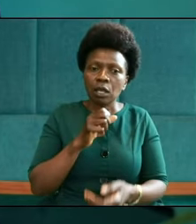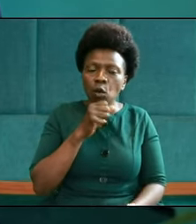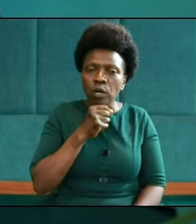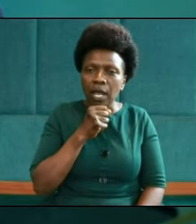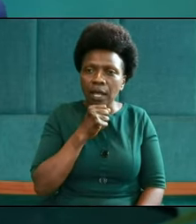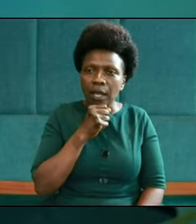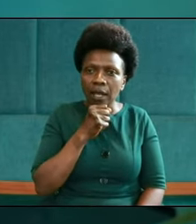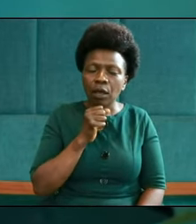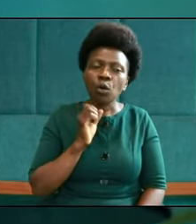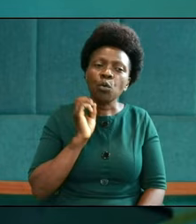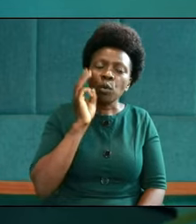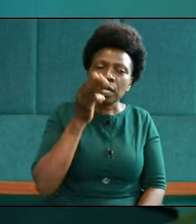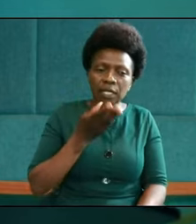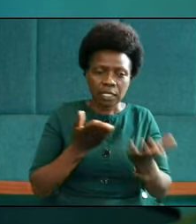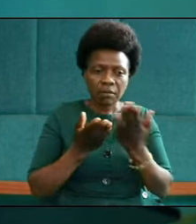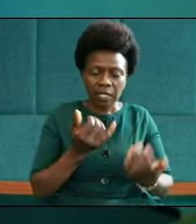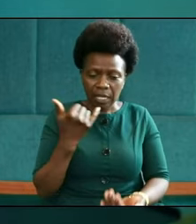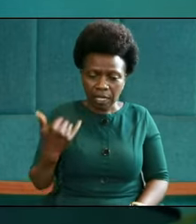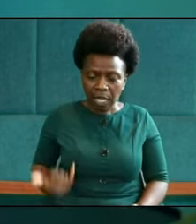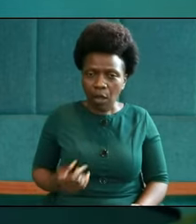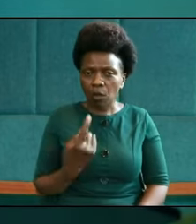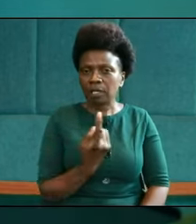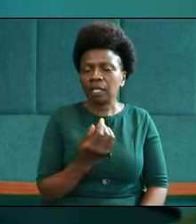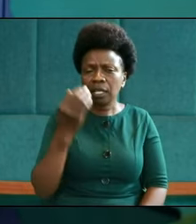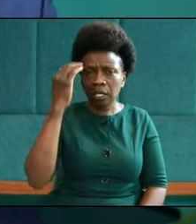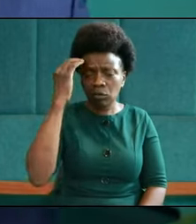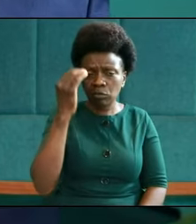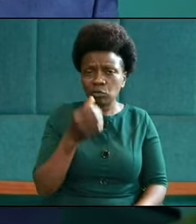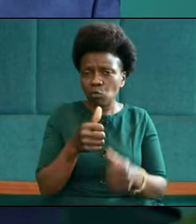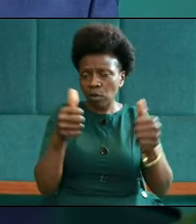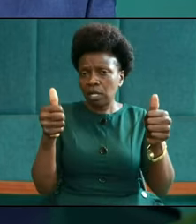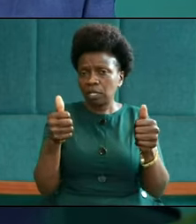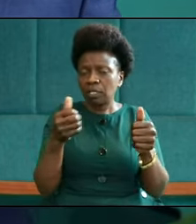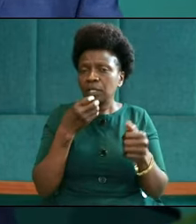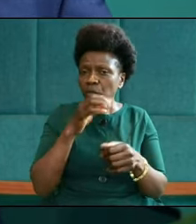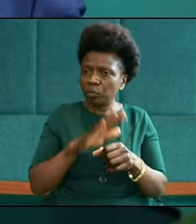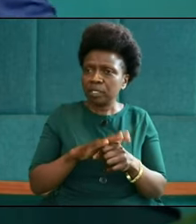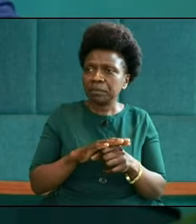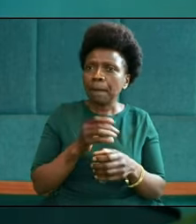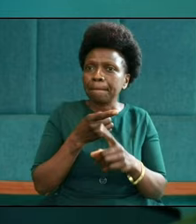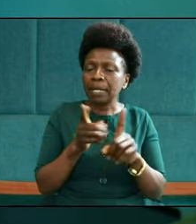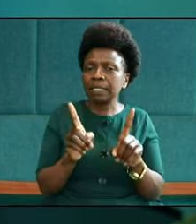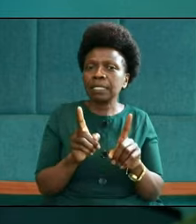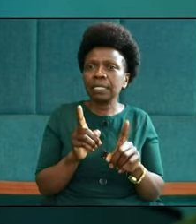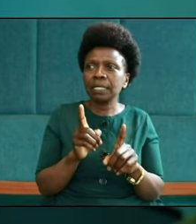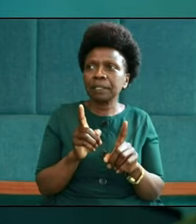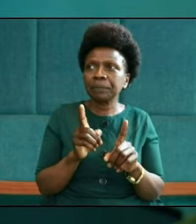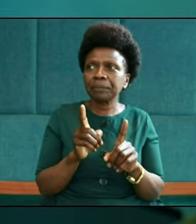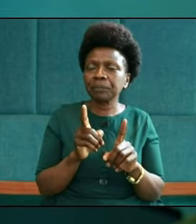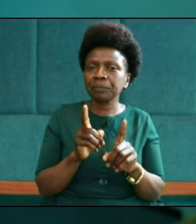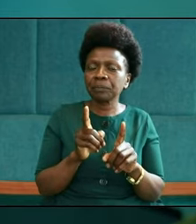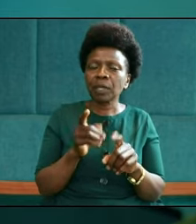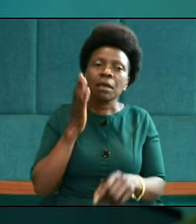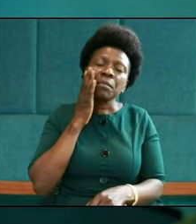the older will serve the younger. And he knows that God will bring it. But mom comes